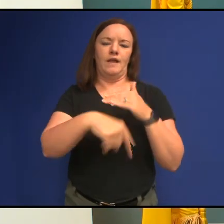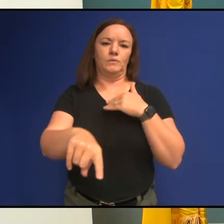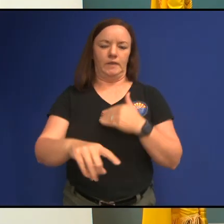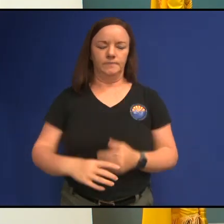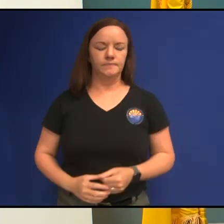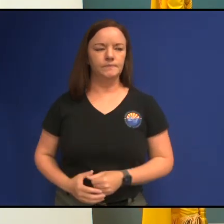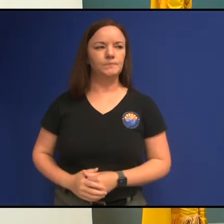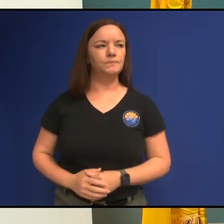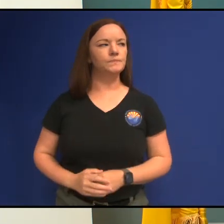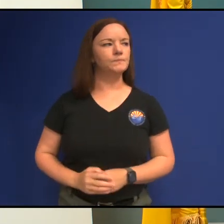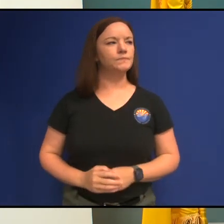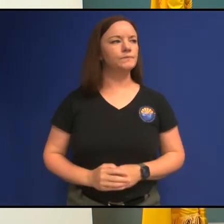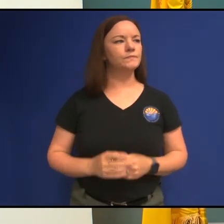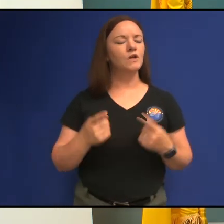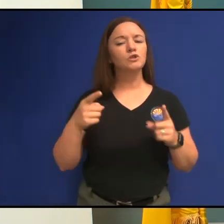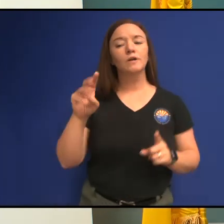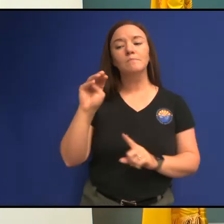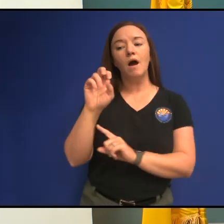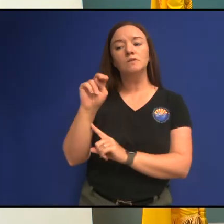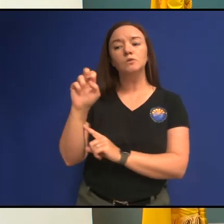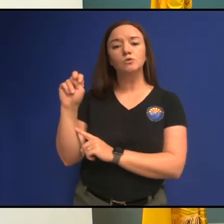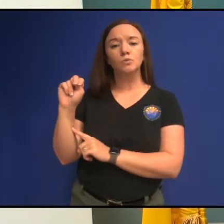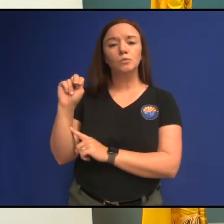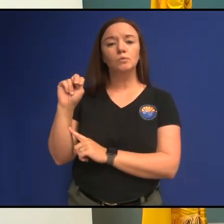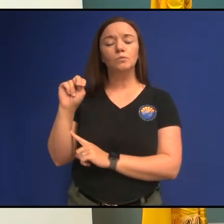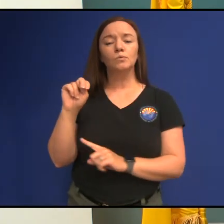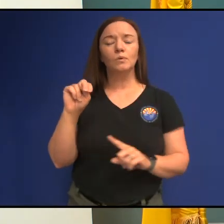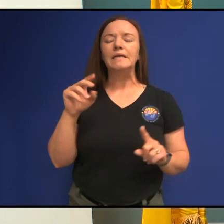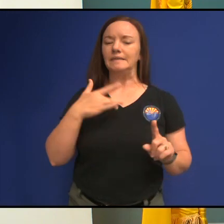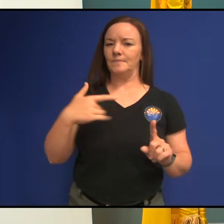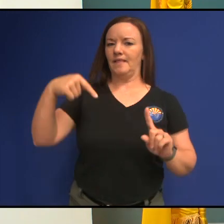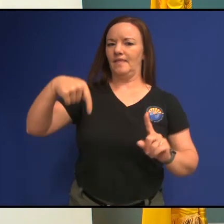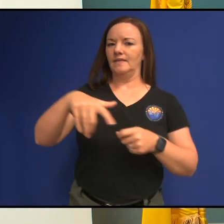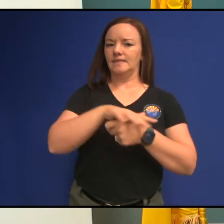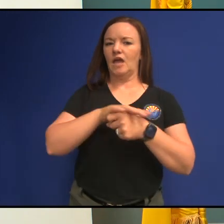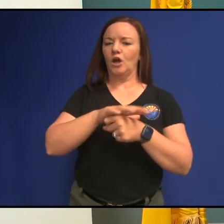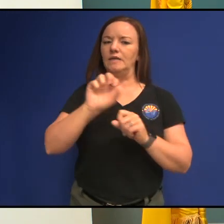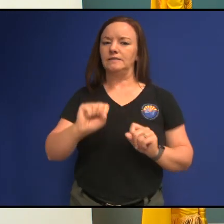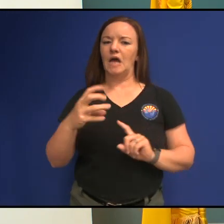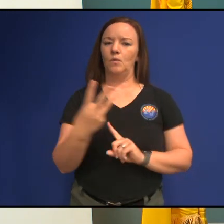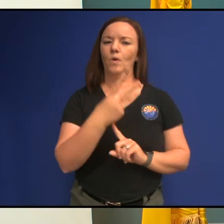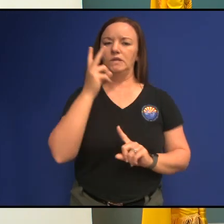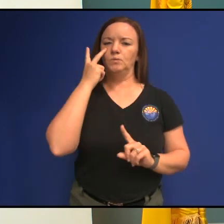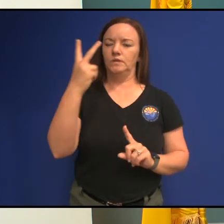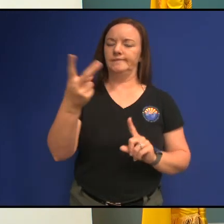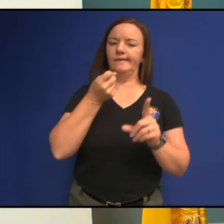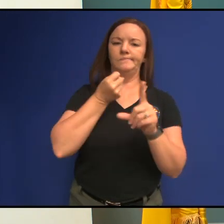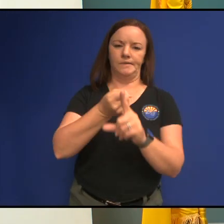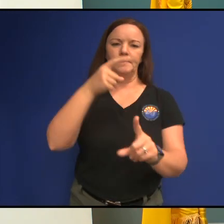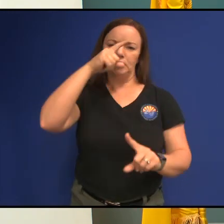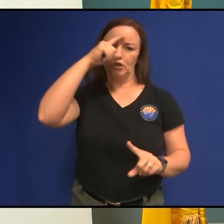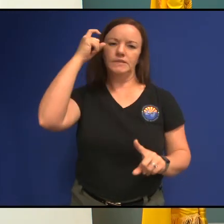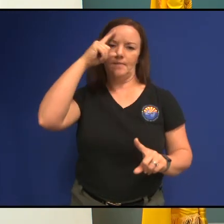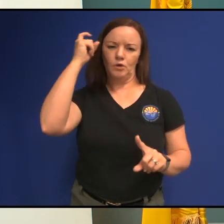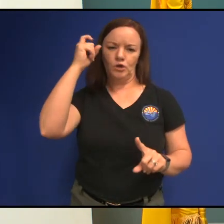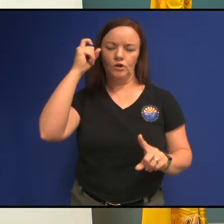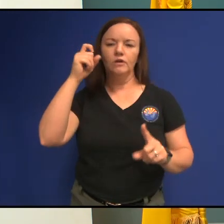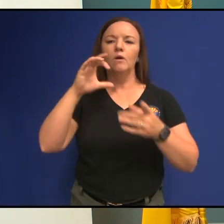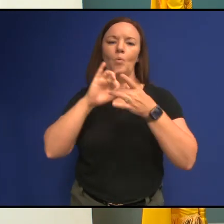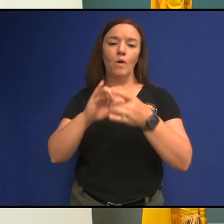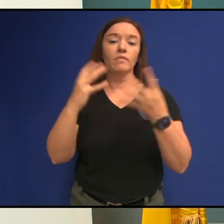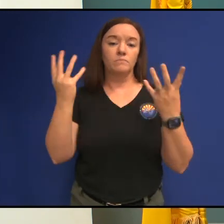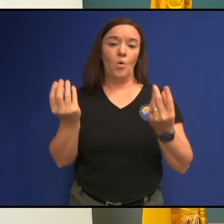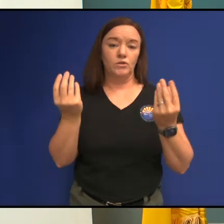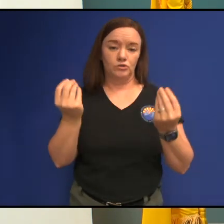during a monsoon pattern, which is typically what this area sees and the Southwest sees during the summer months as far as moisture goes.